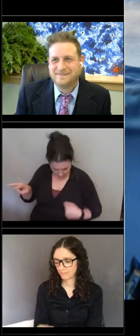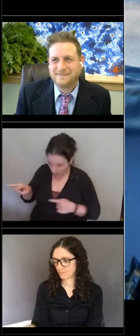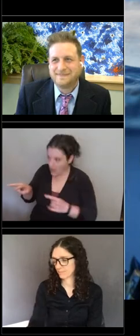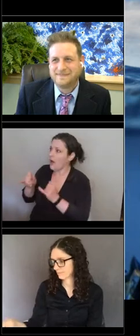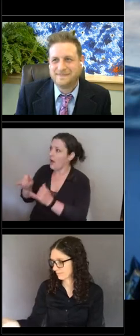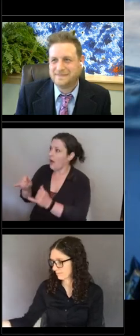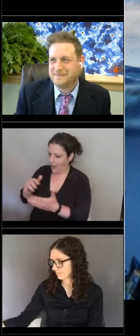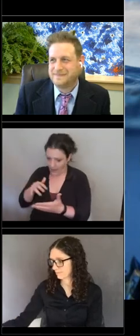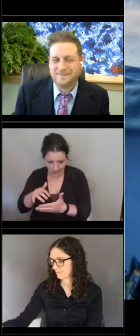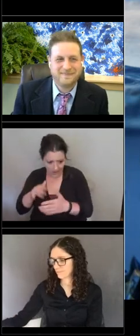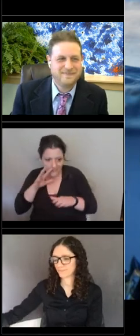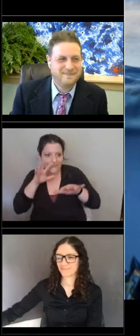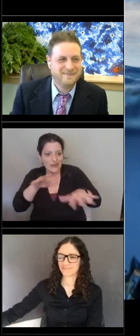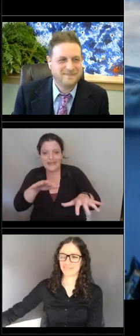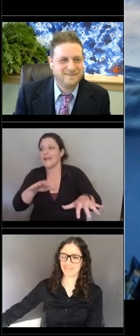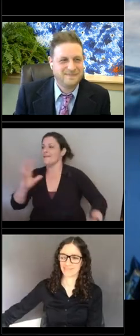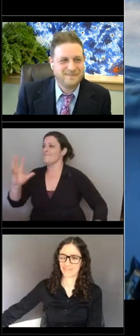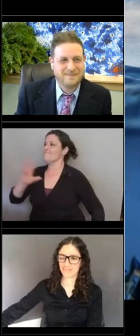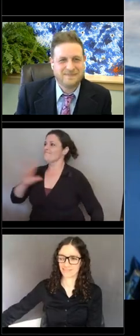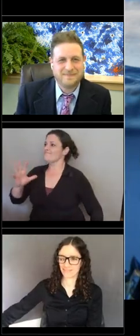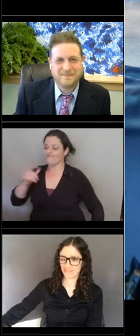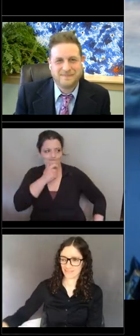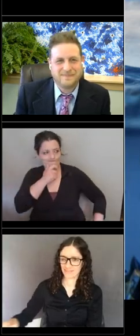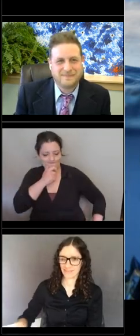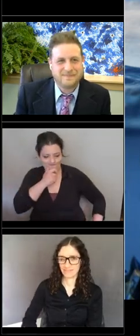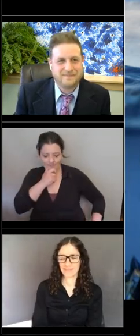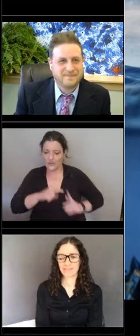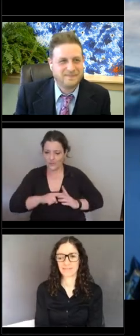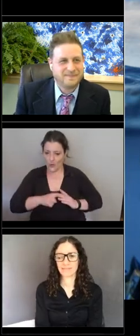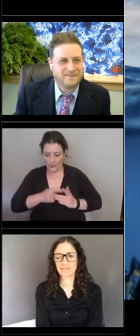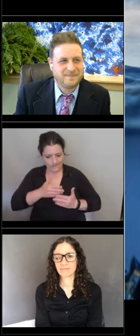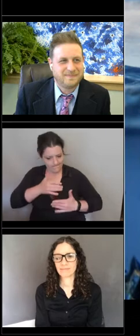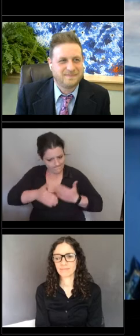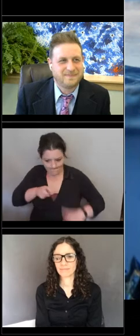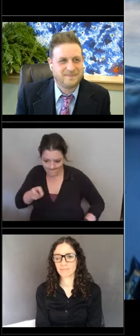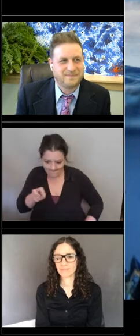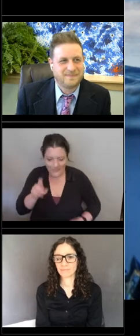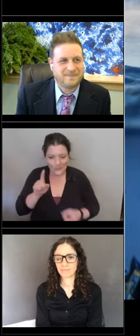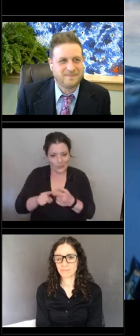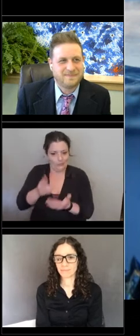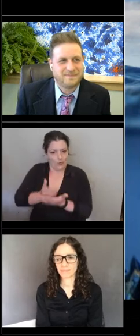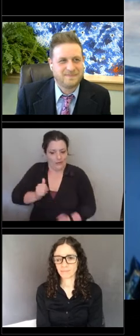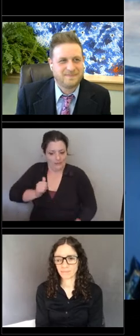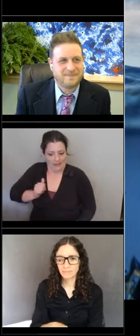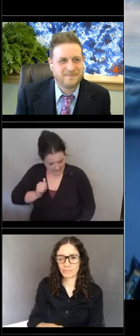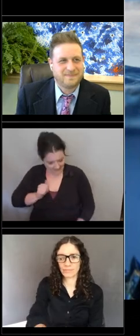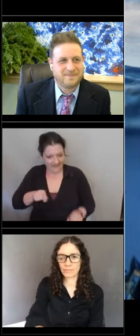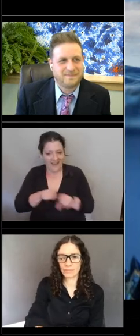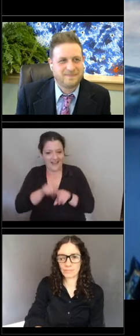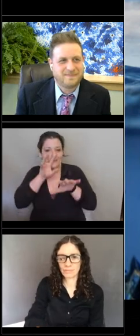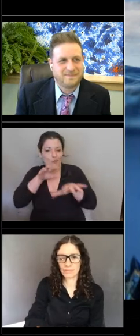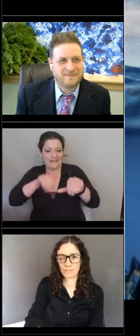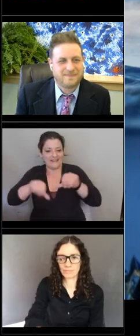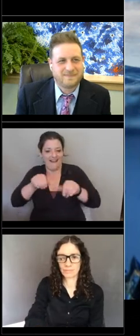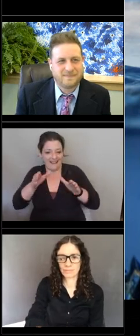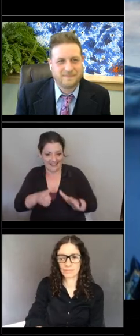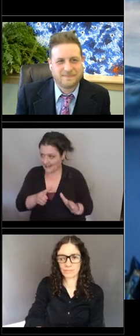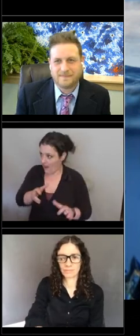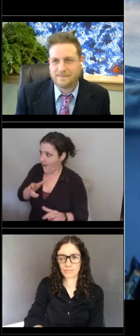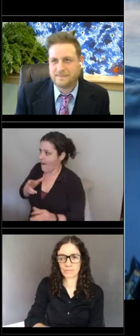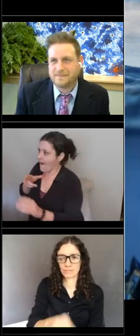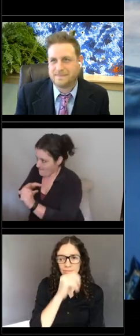in Montreal. But after he completed his undergraduate degree, he enrolled in the Institut National de la Recherche